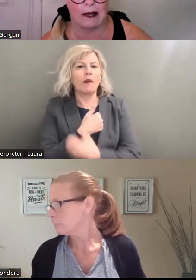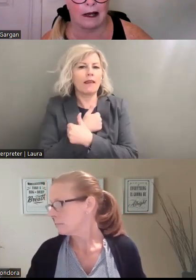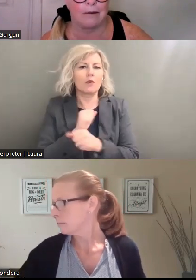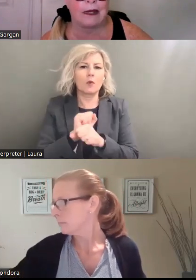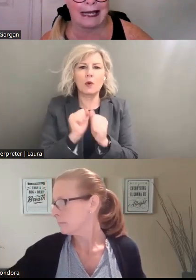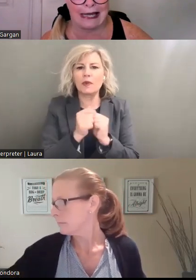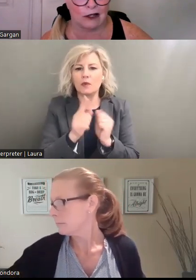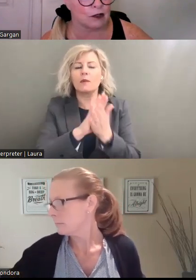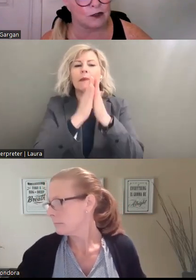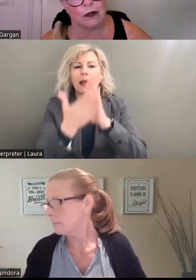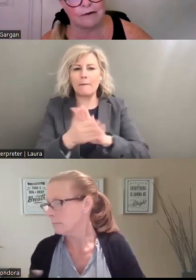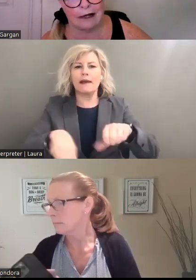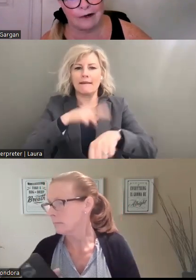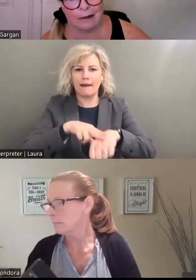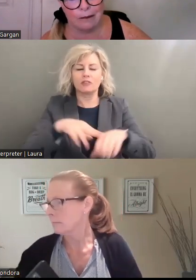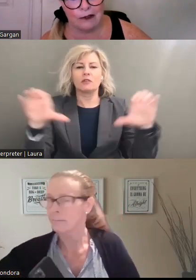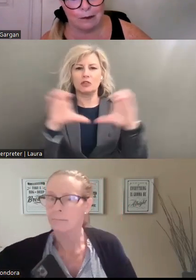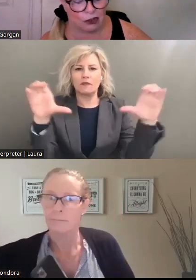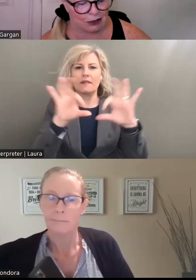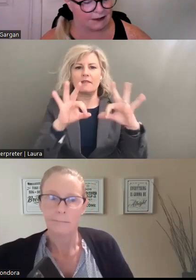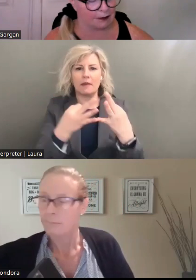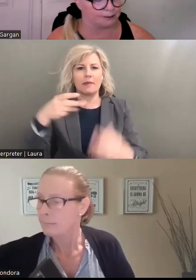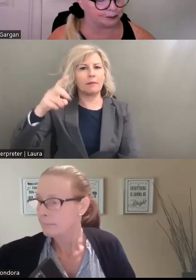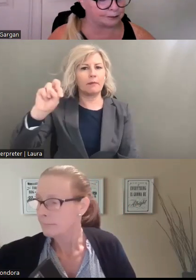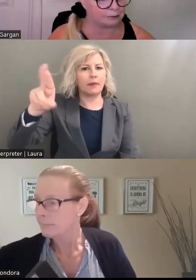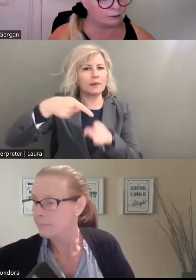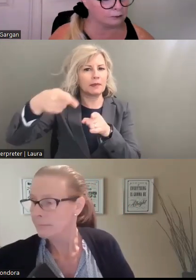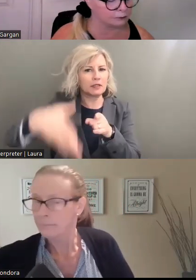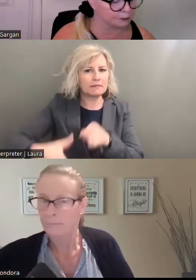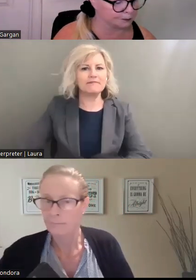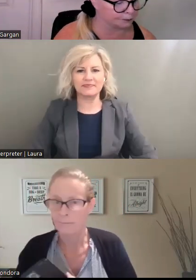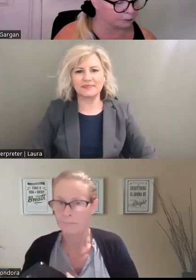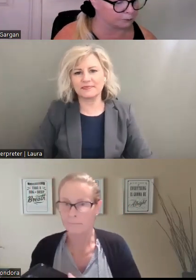to become a nationally certified family peer specialist.